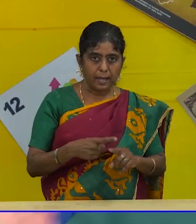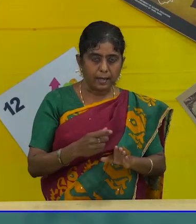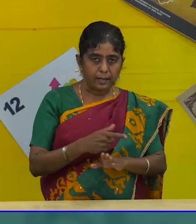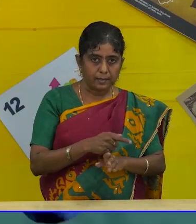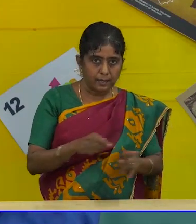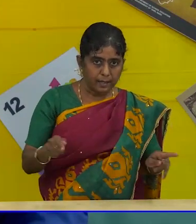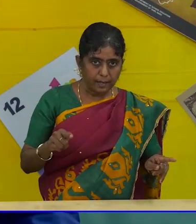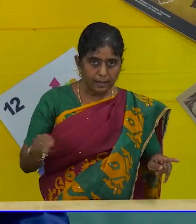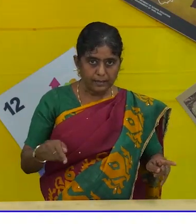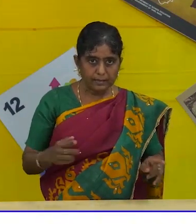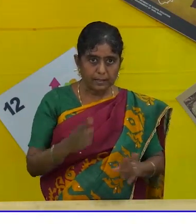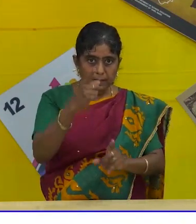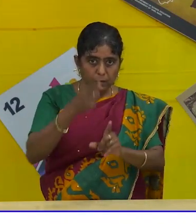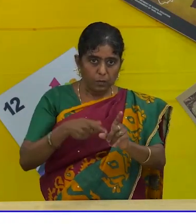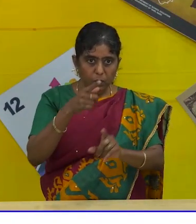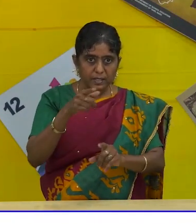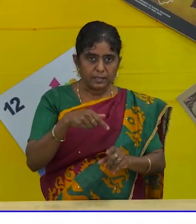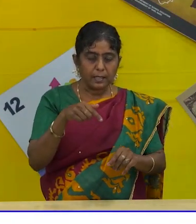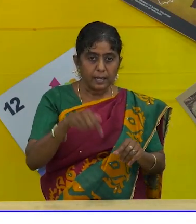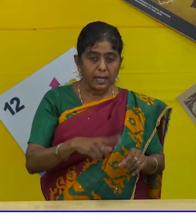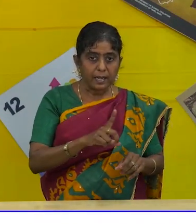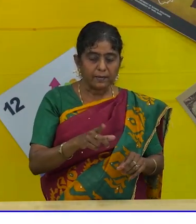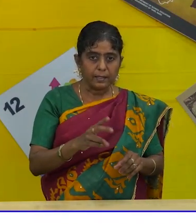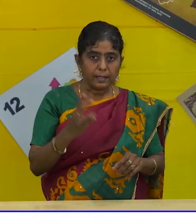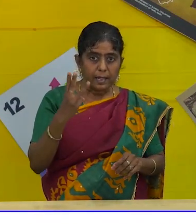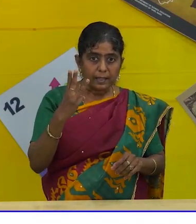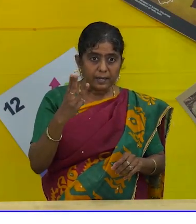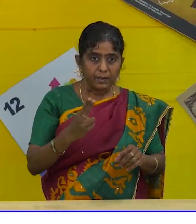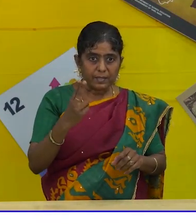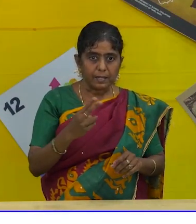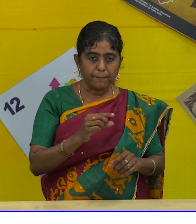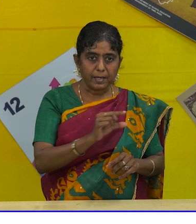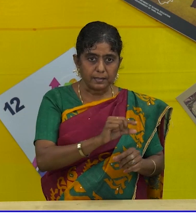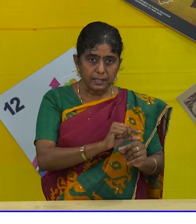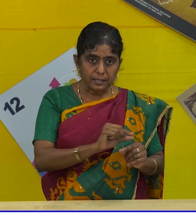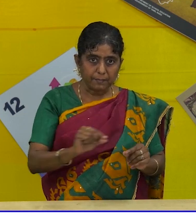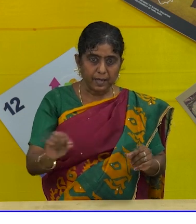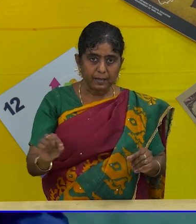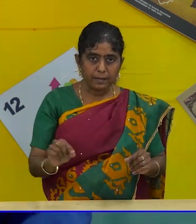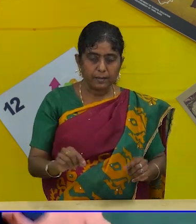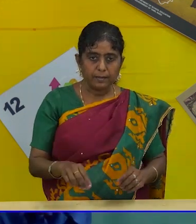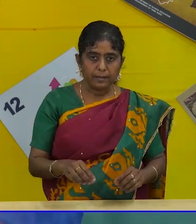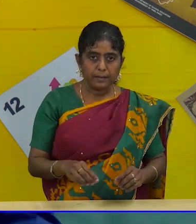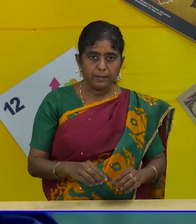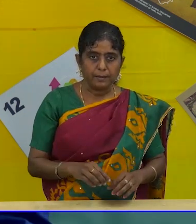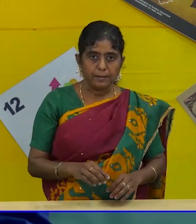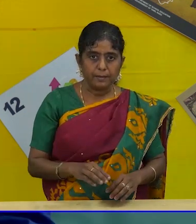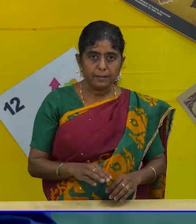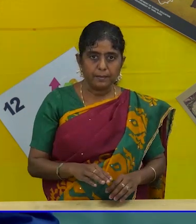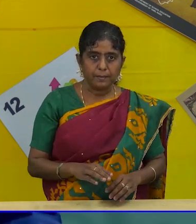x-axis and y-axis. In the same way, a linear equation in three variables represents a plane. It should be a plane.